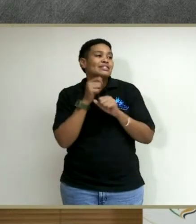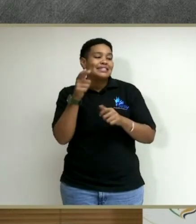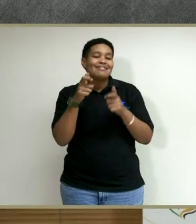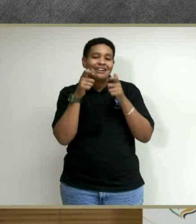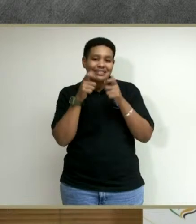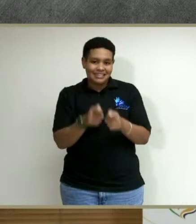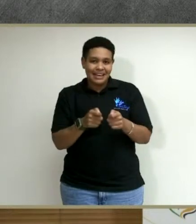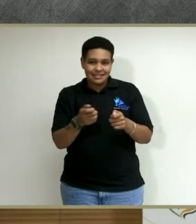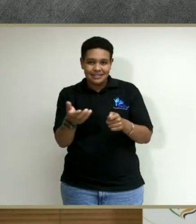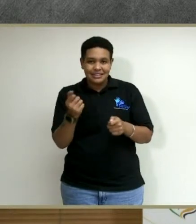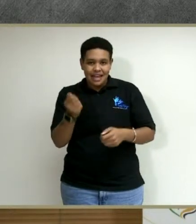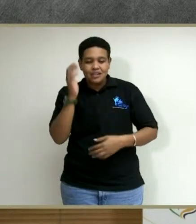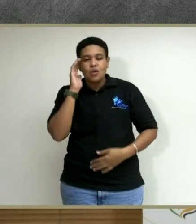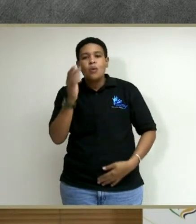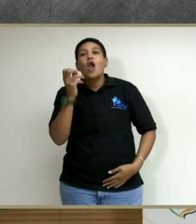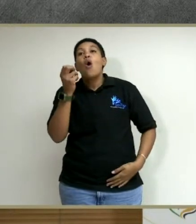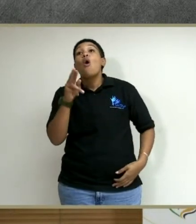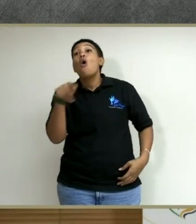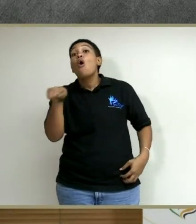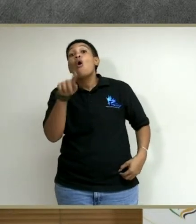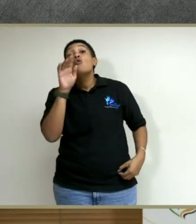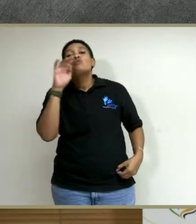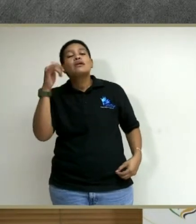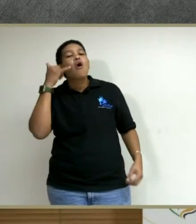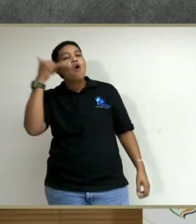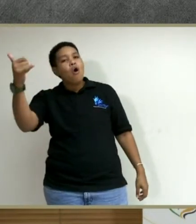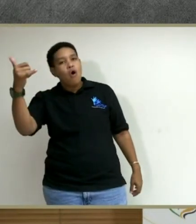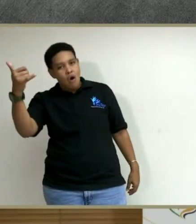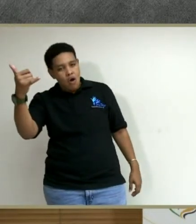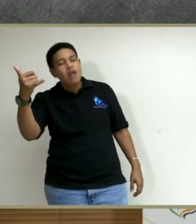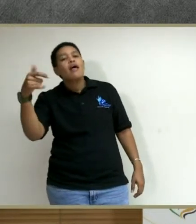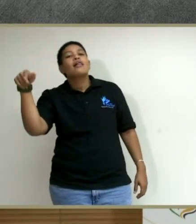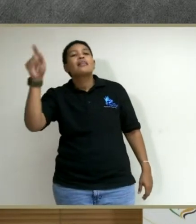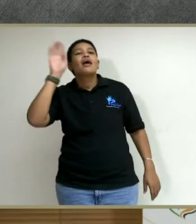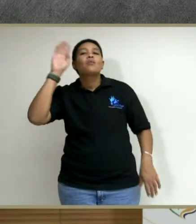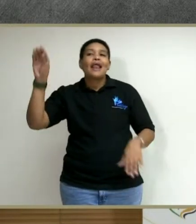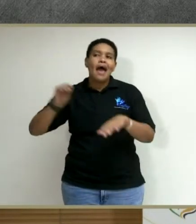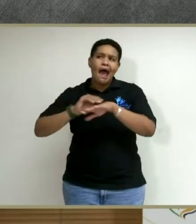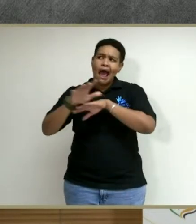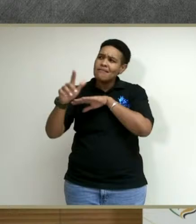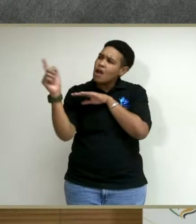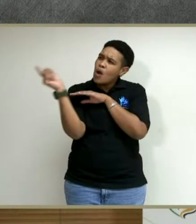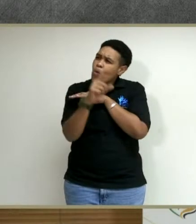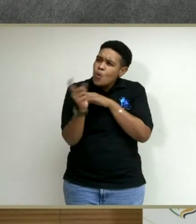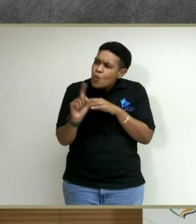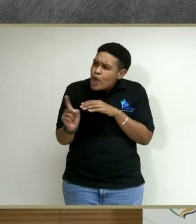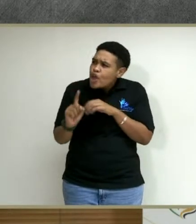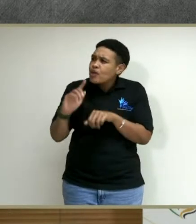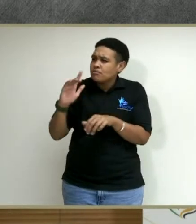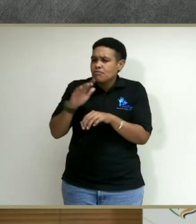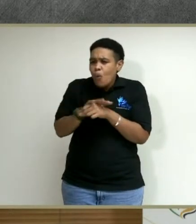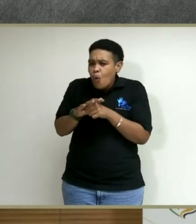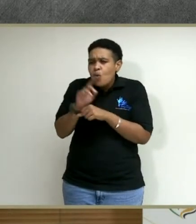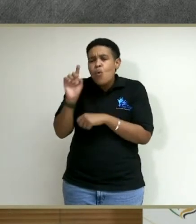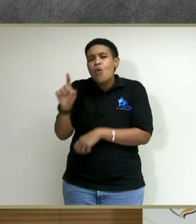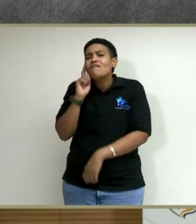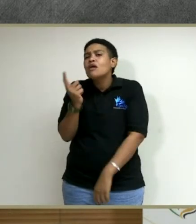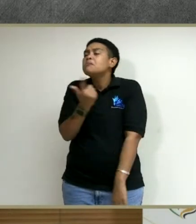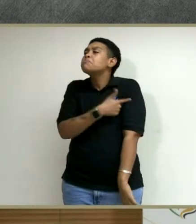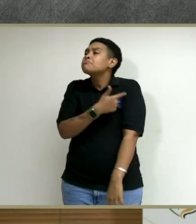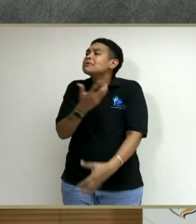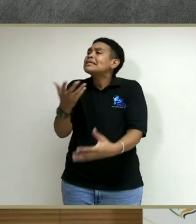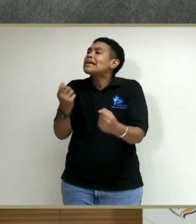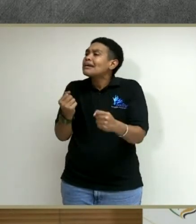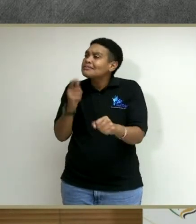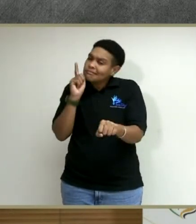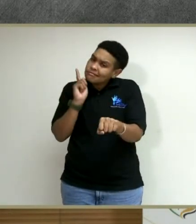text message or a telephone call, and they will be advised what center they are to go to, the